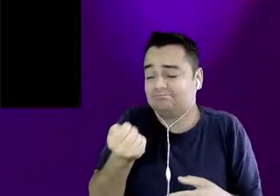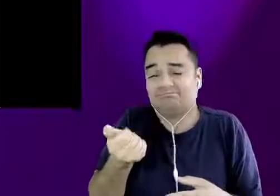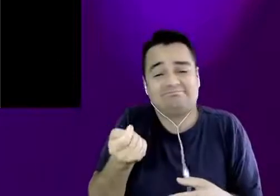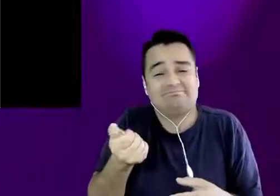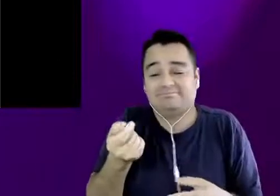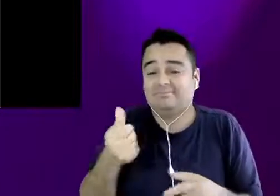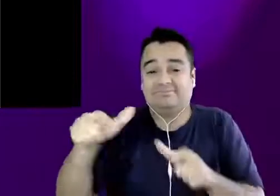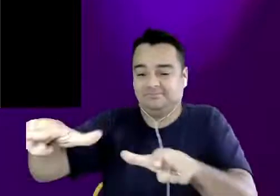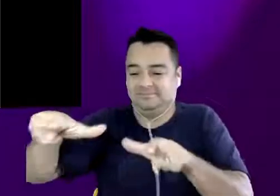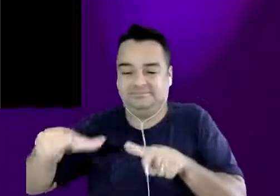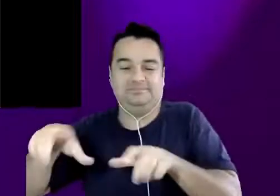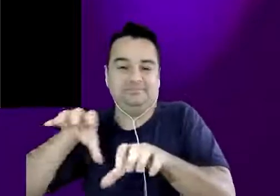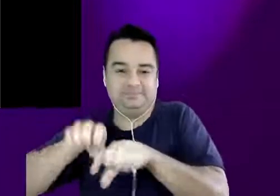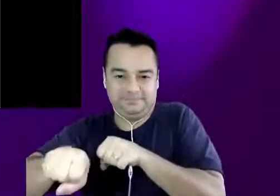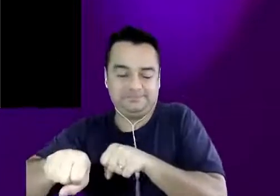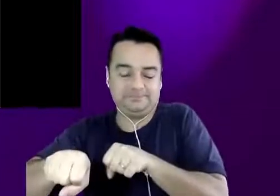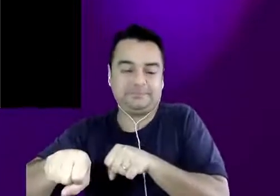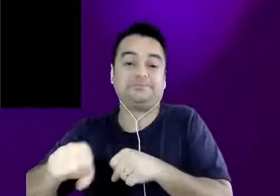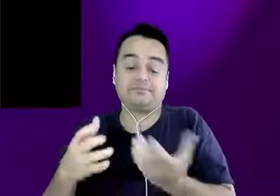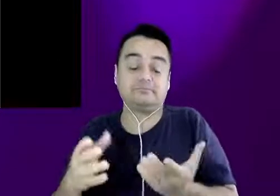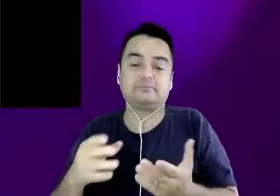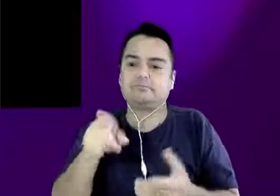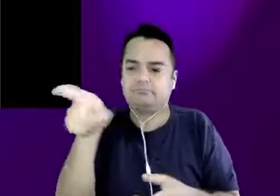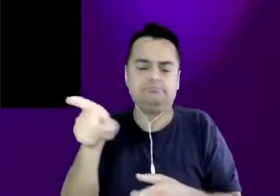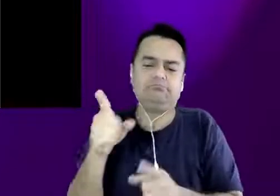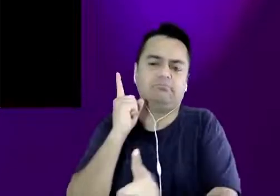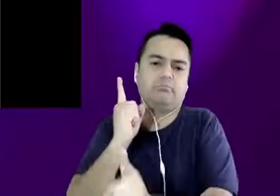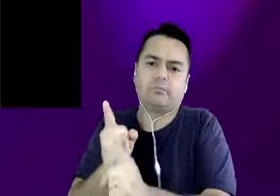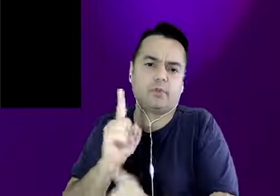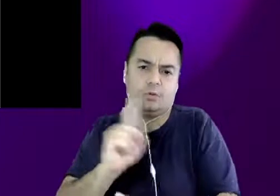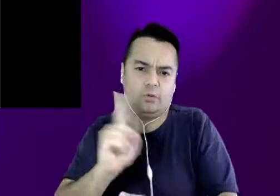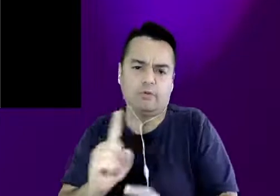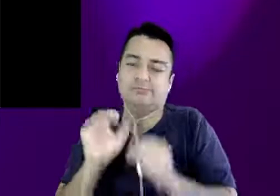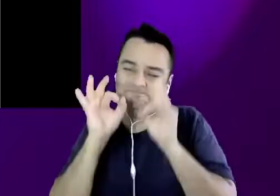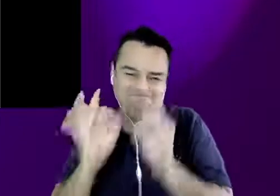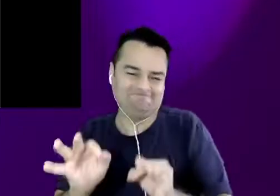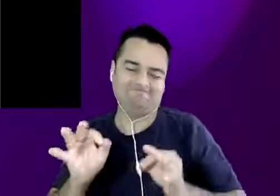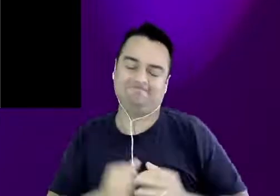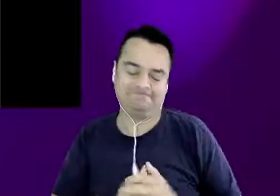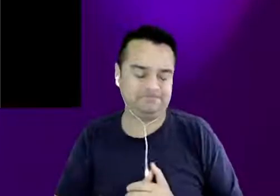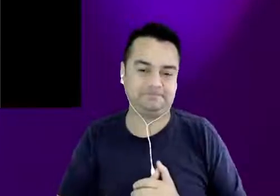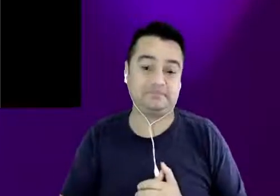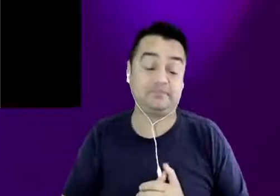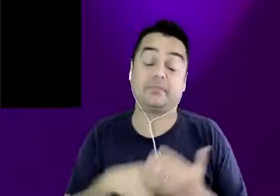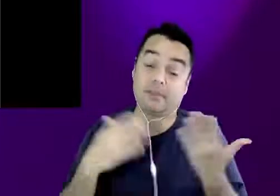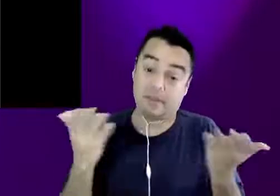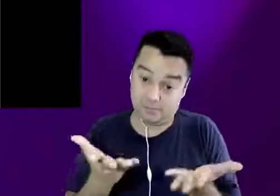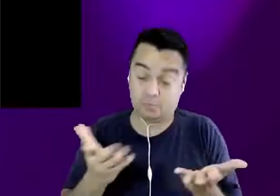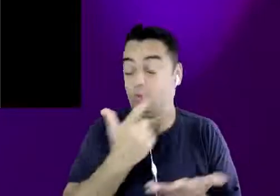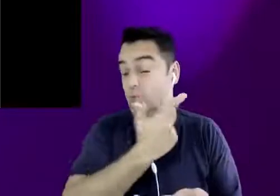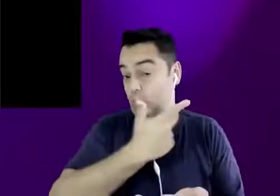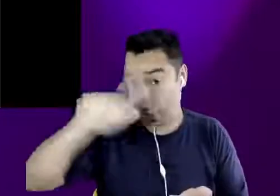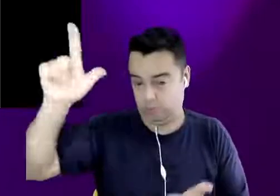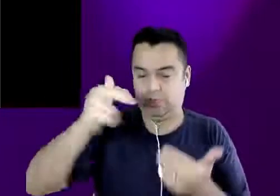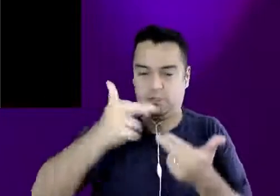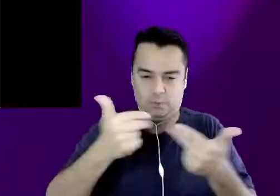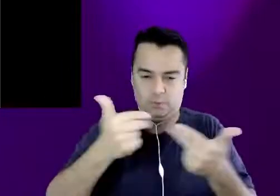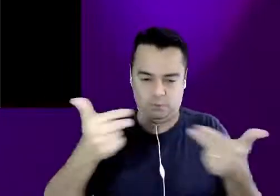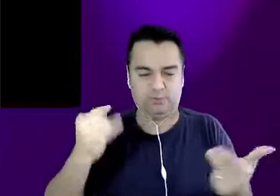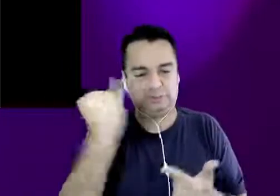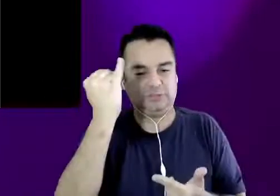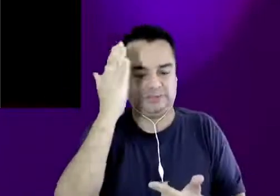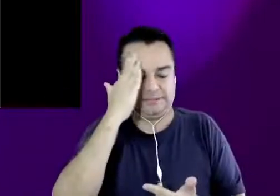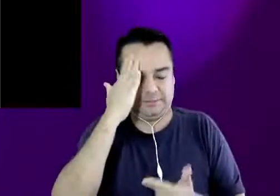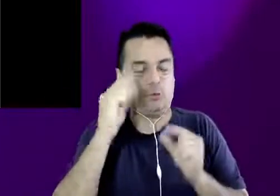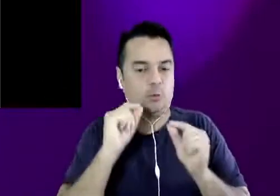we are in trouble. Now, one of the questions that is important to know is, okay, how many eggs should I freeze? And